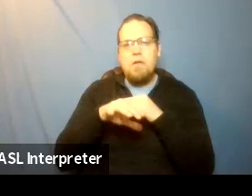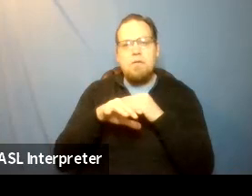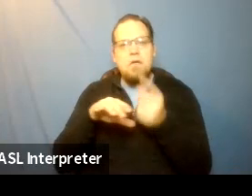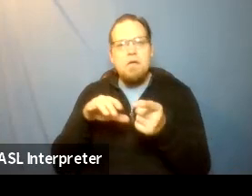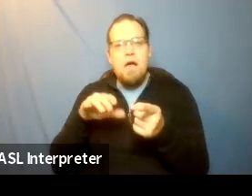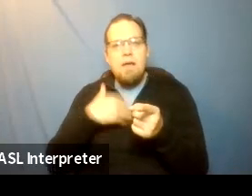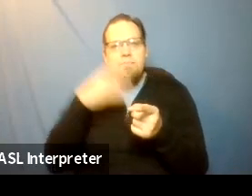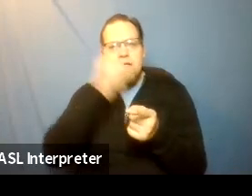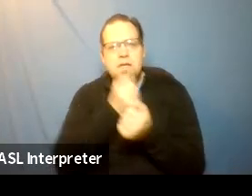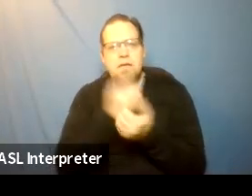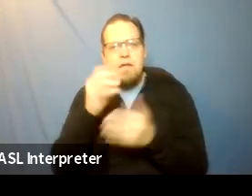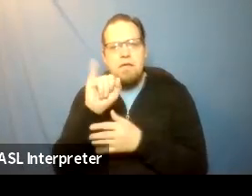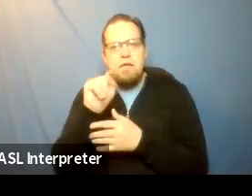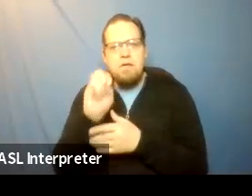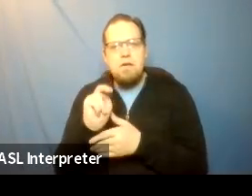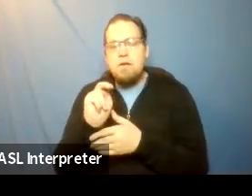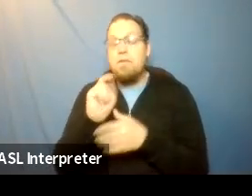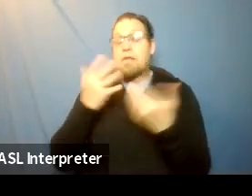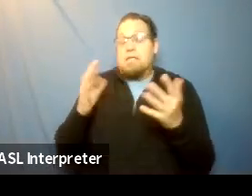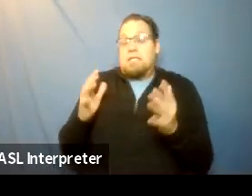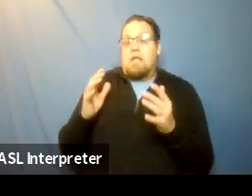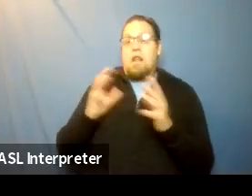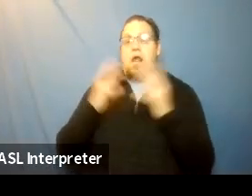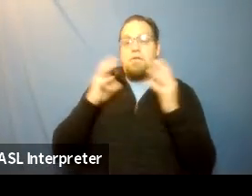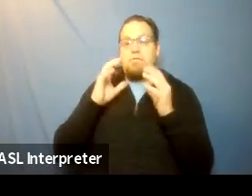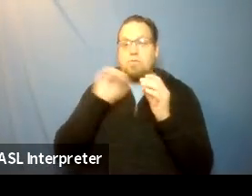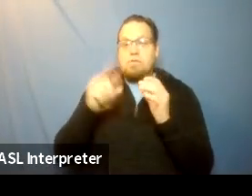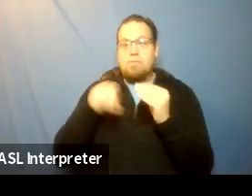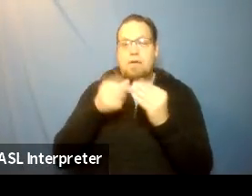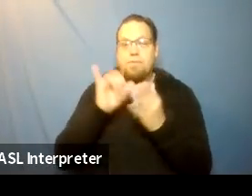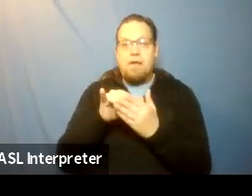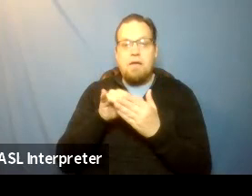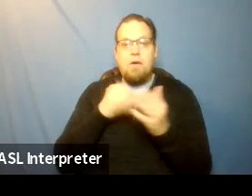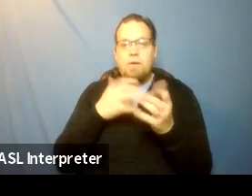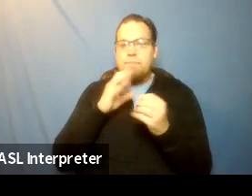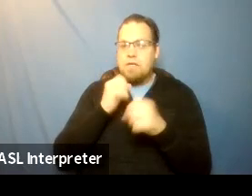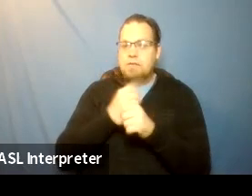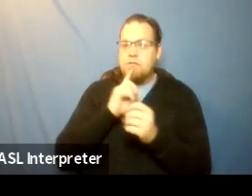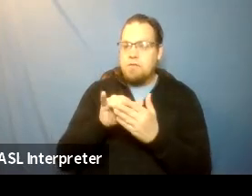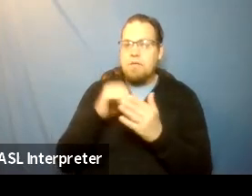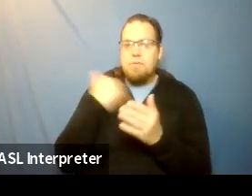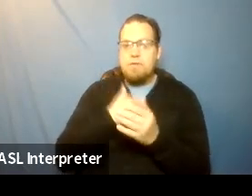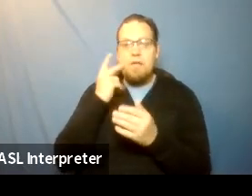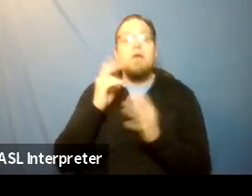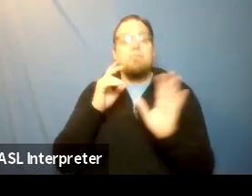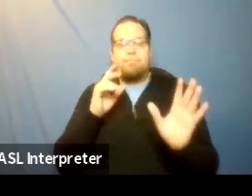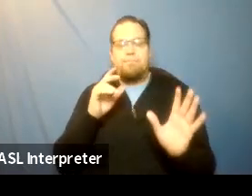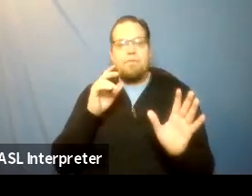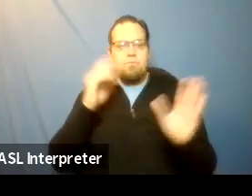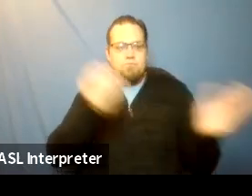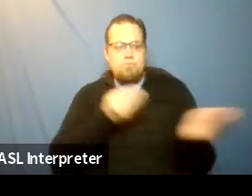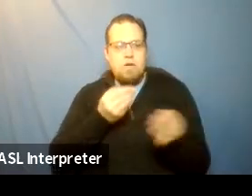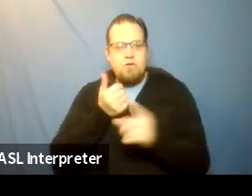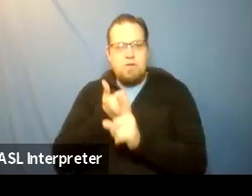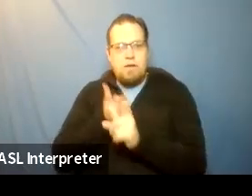sorry. No, that's it. Just a lot of questions about it. So I want to make sure Yes. we said it verbally, just in case people are You on. can bring your own. Yep. Bring